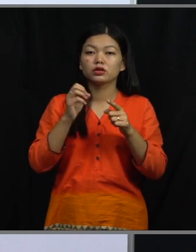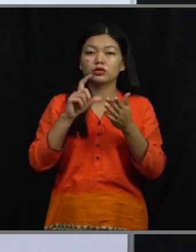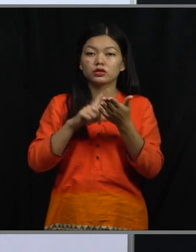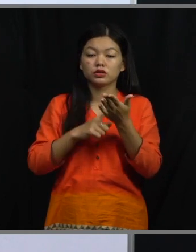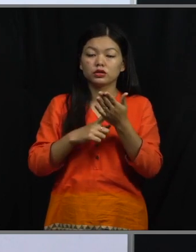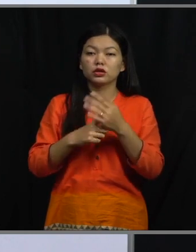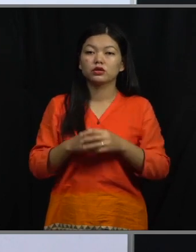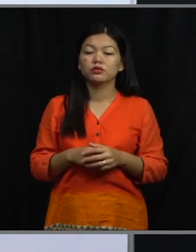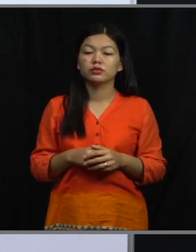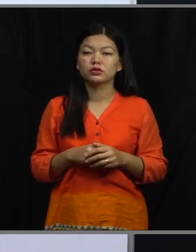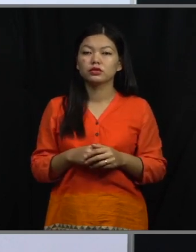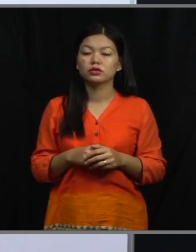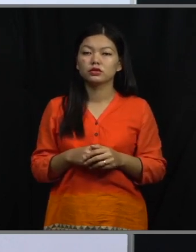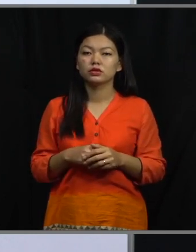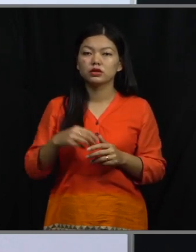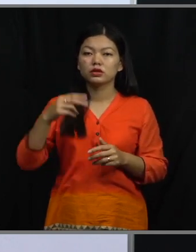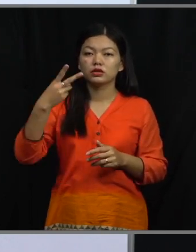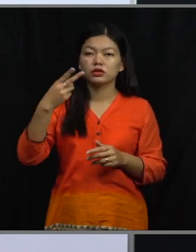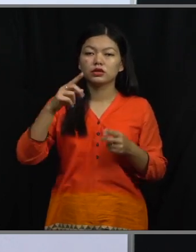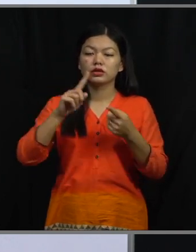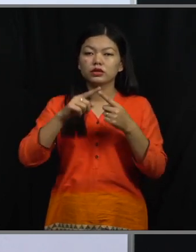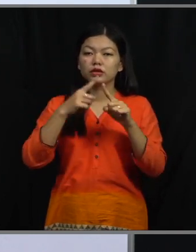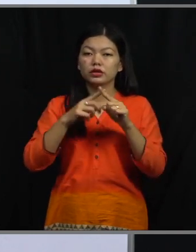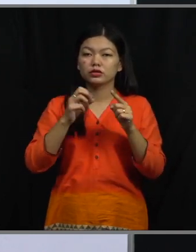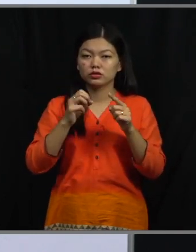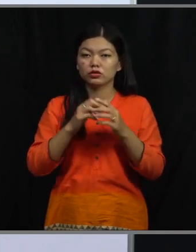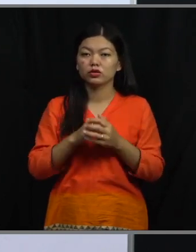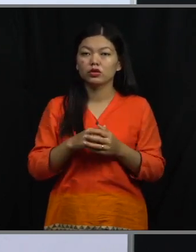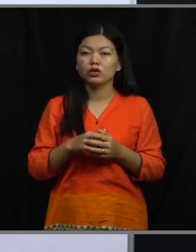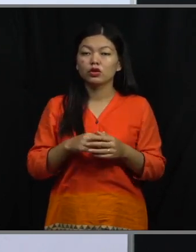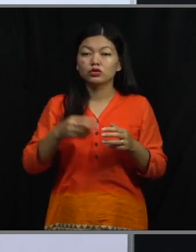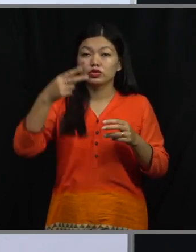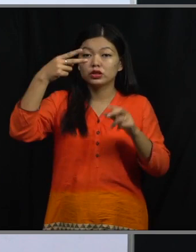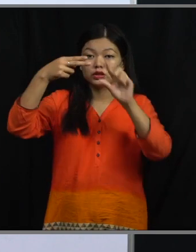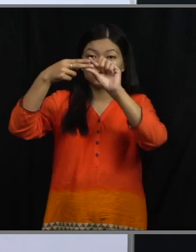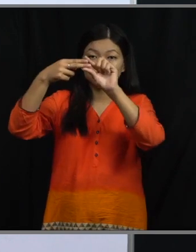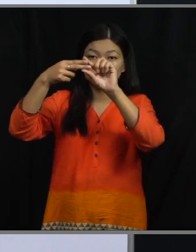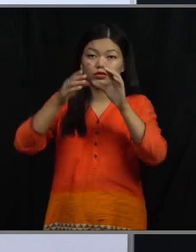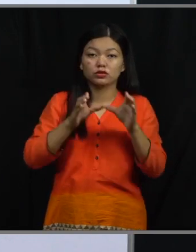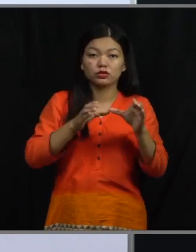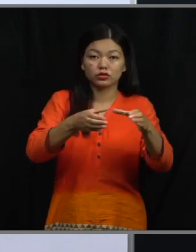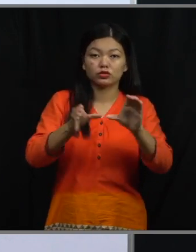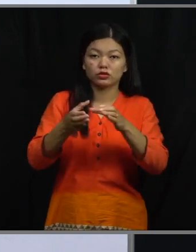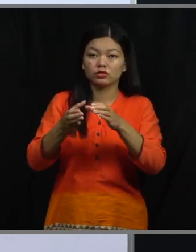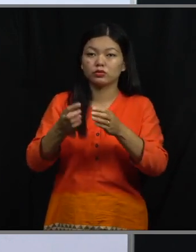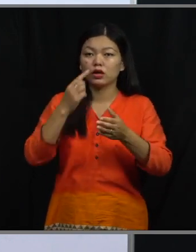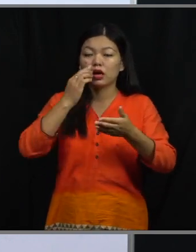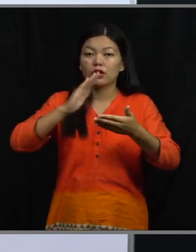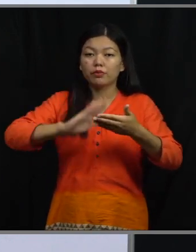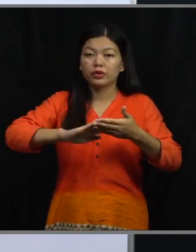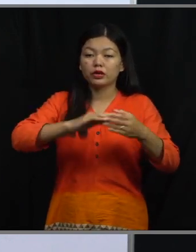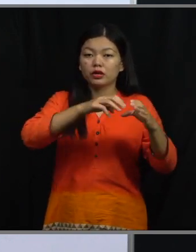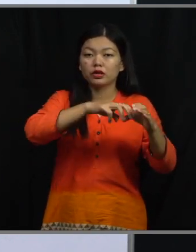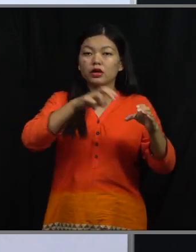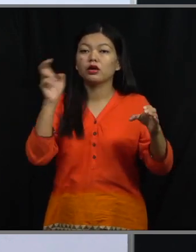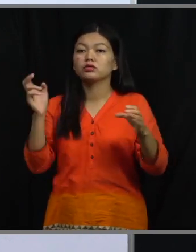discussed about this in our previous class, right? Exogamous means one who marry outside the group, right? So these two marry outside the group,